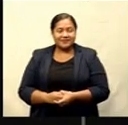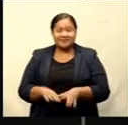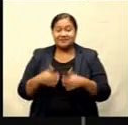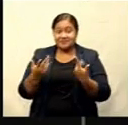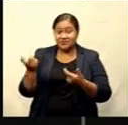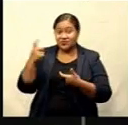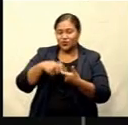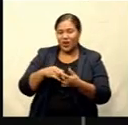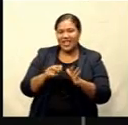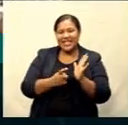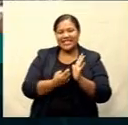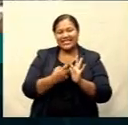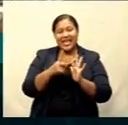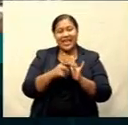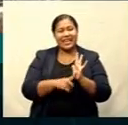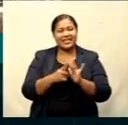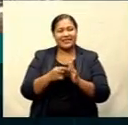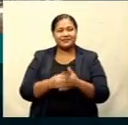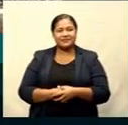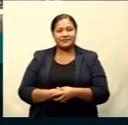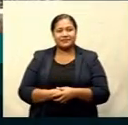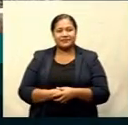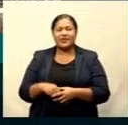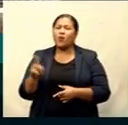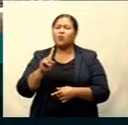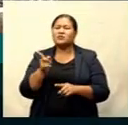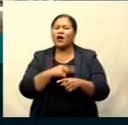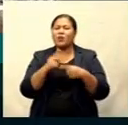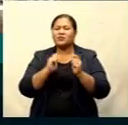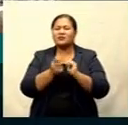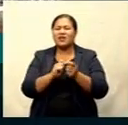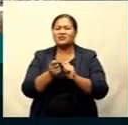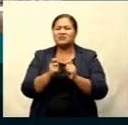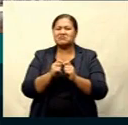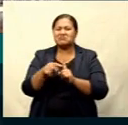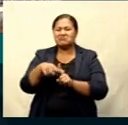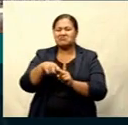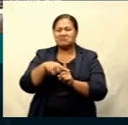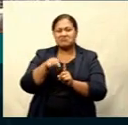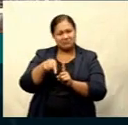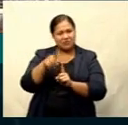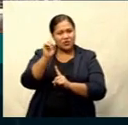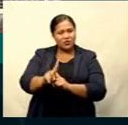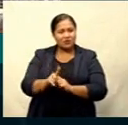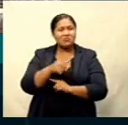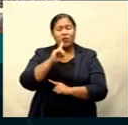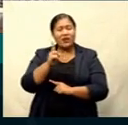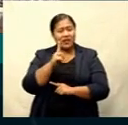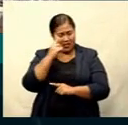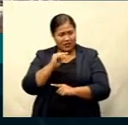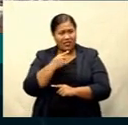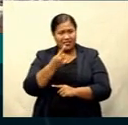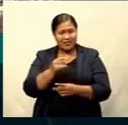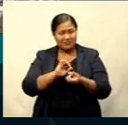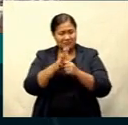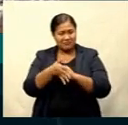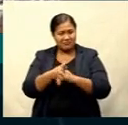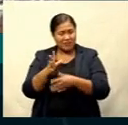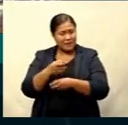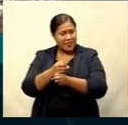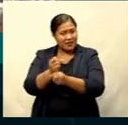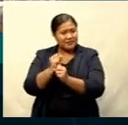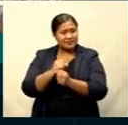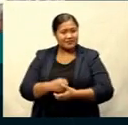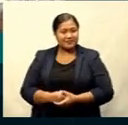now join Kelly Vadala live. Kelly, what is our test positivity rate today, and what can you tell us about our epidemic outlook?